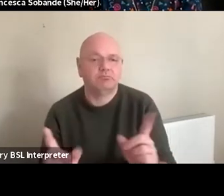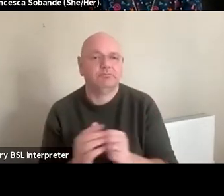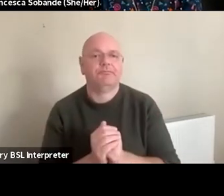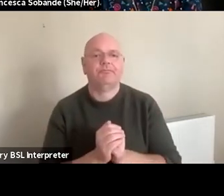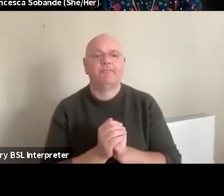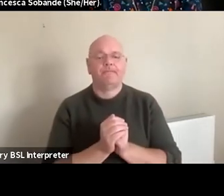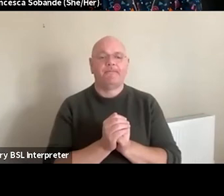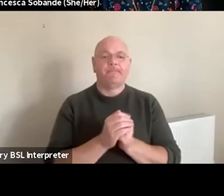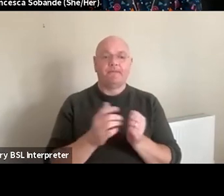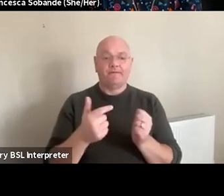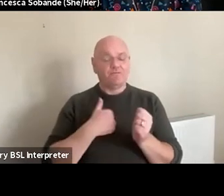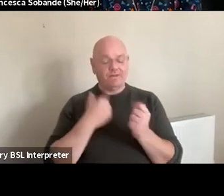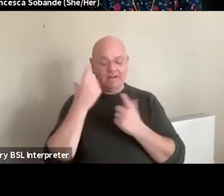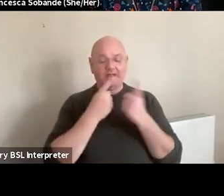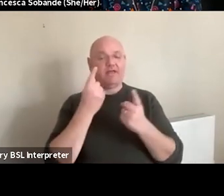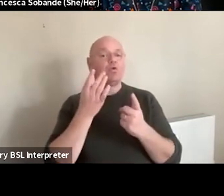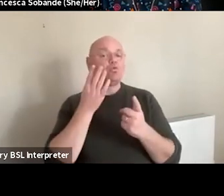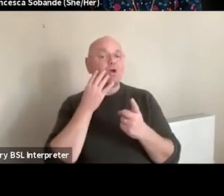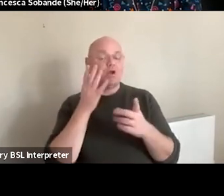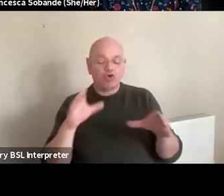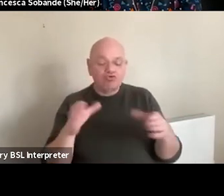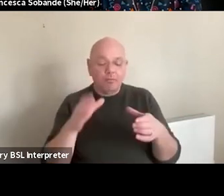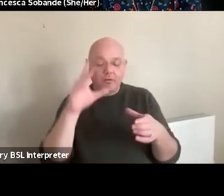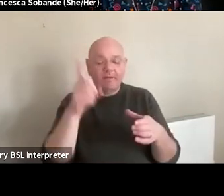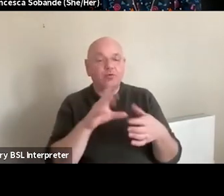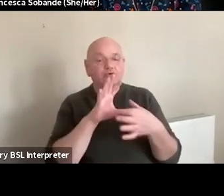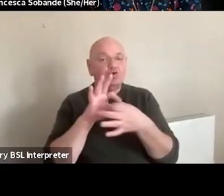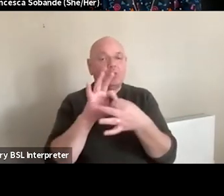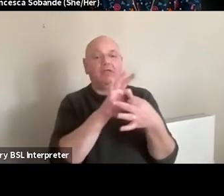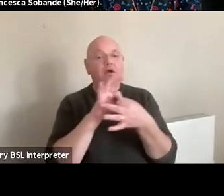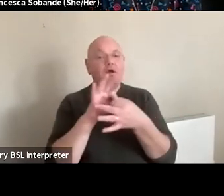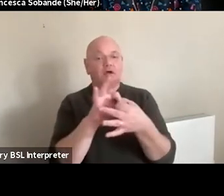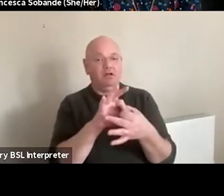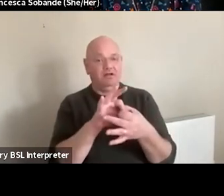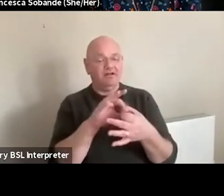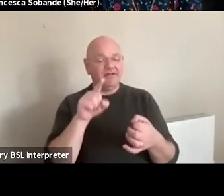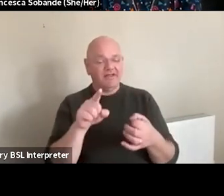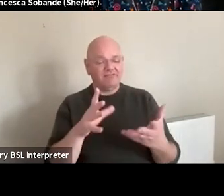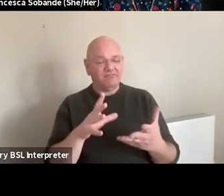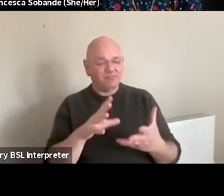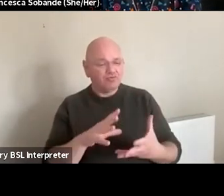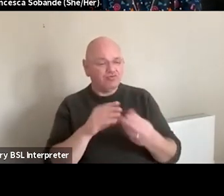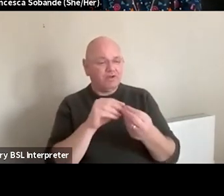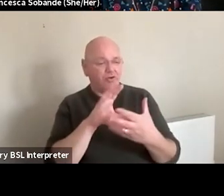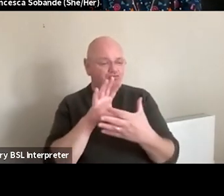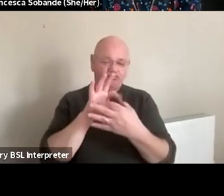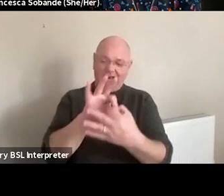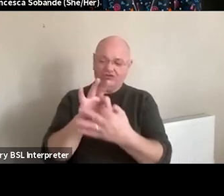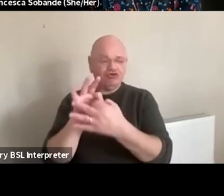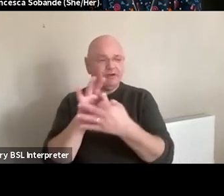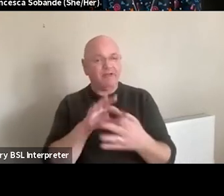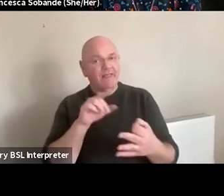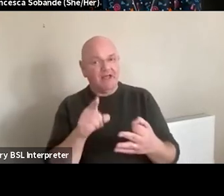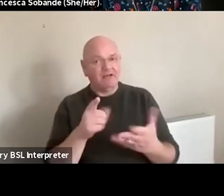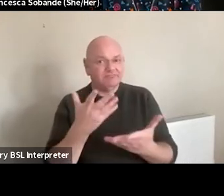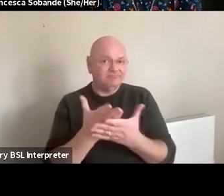I always think that when you get a group of people in the room, in developing relational power, what you're doing is developing relationships. And as part of